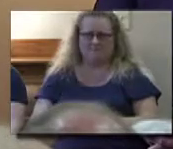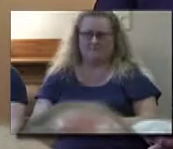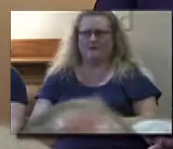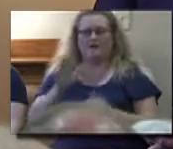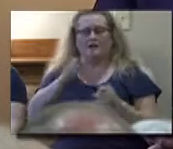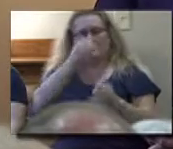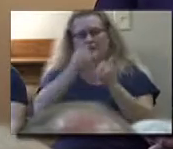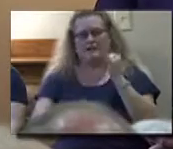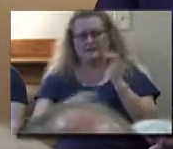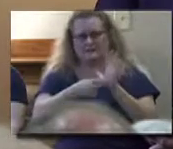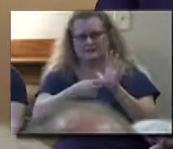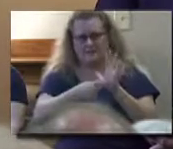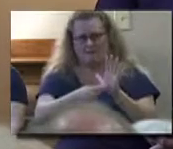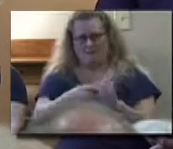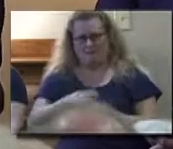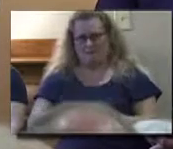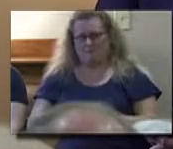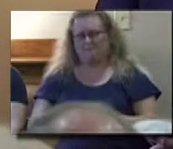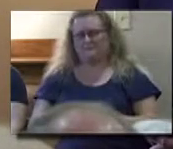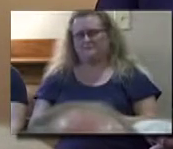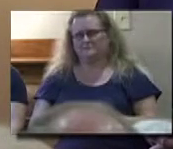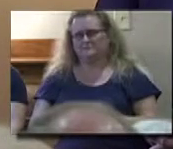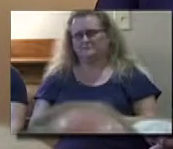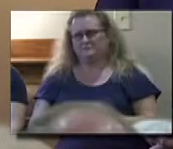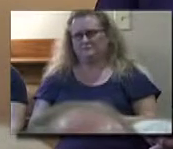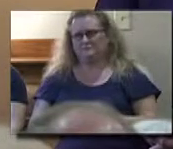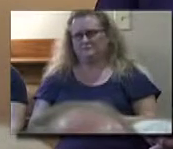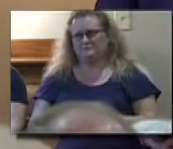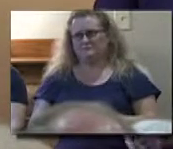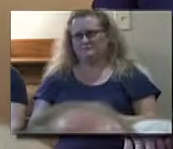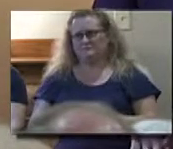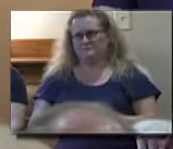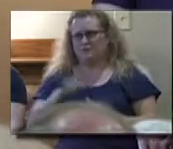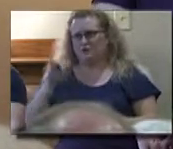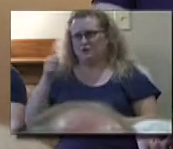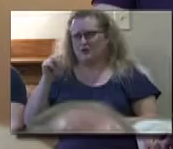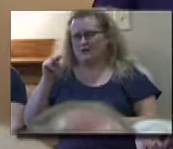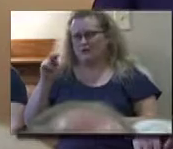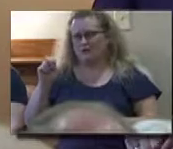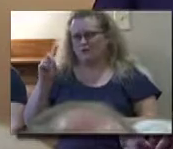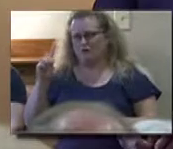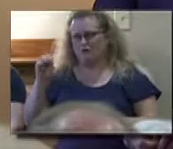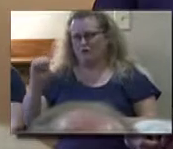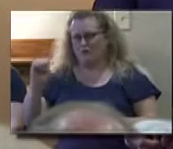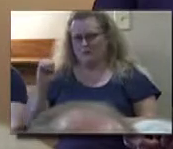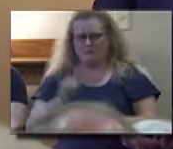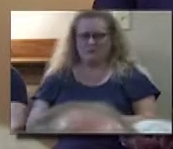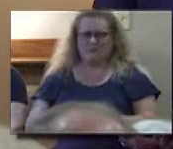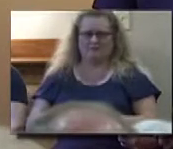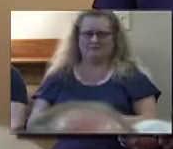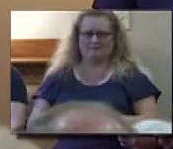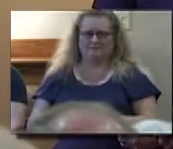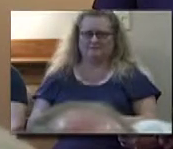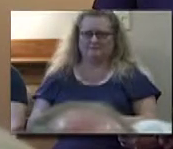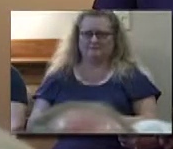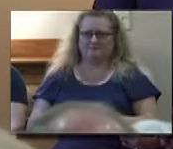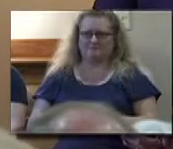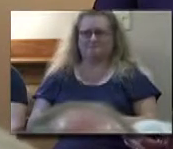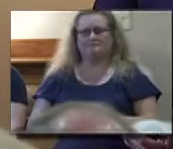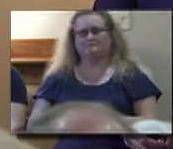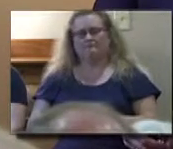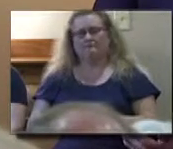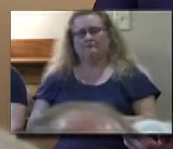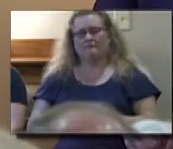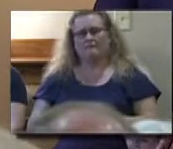Here's my last example. Well, shall we call her Jane Doe? Okay. I